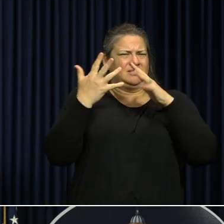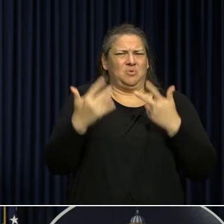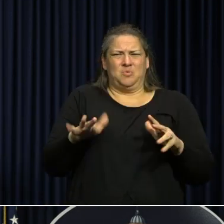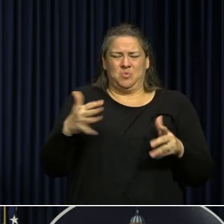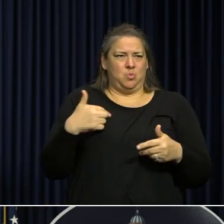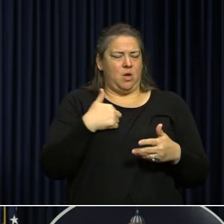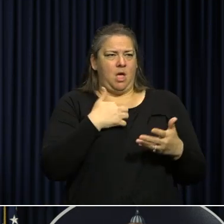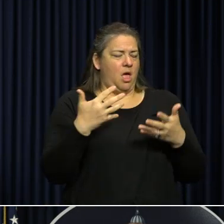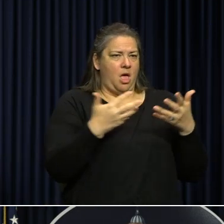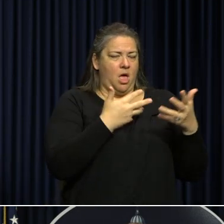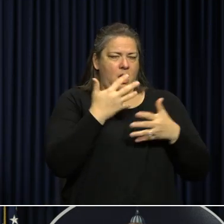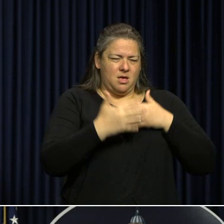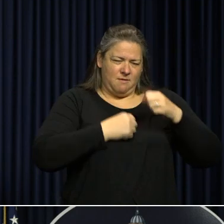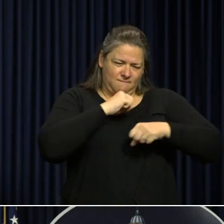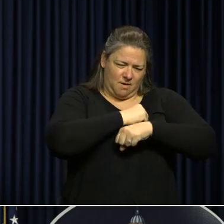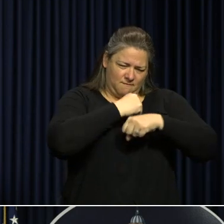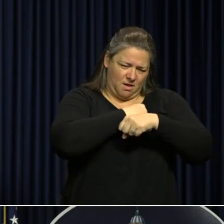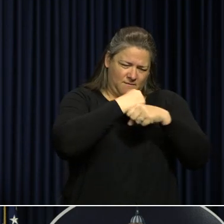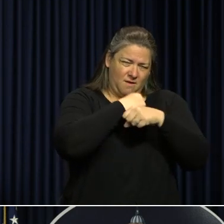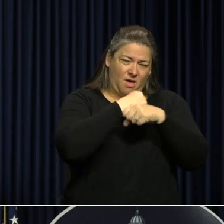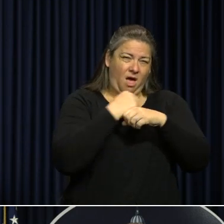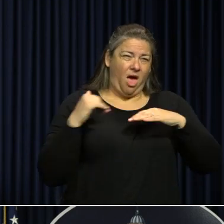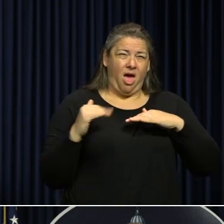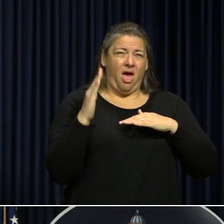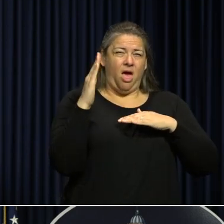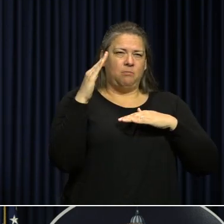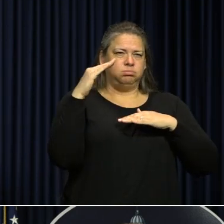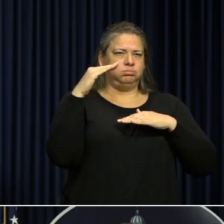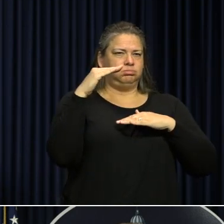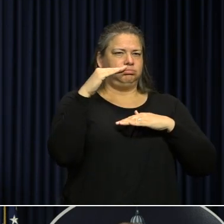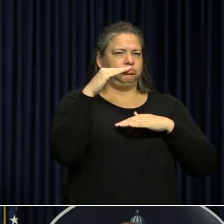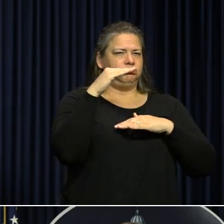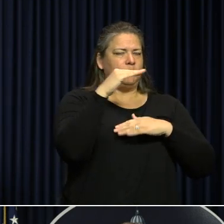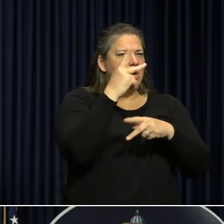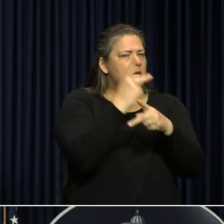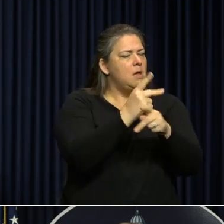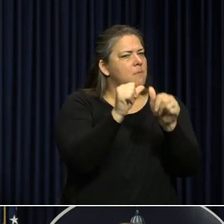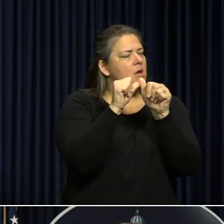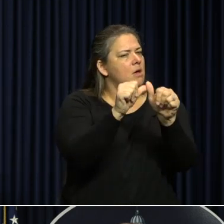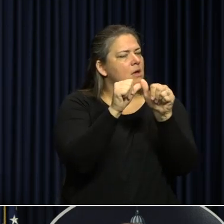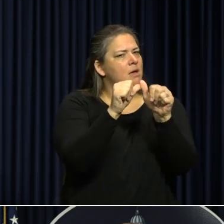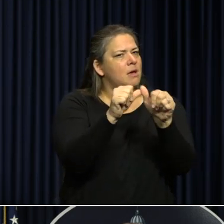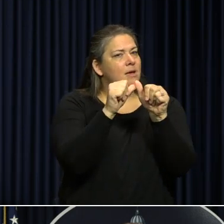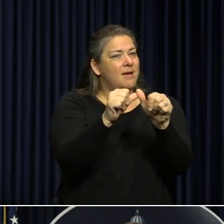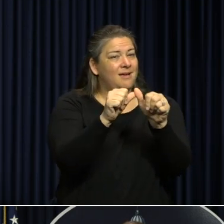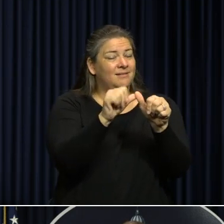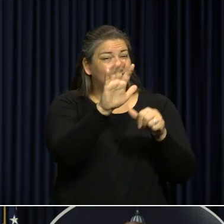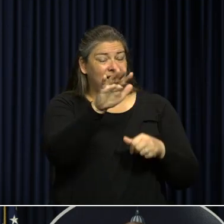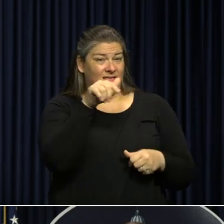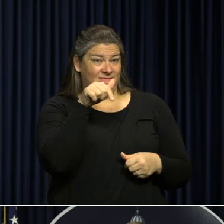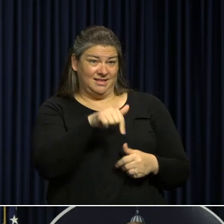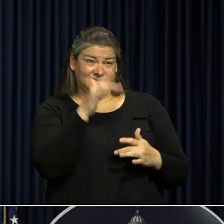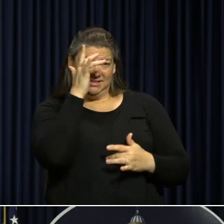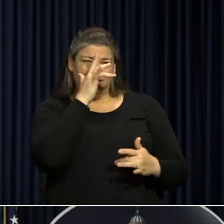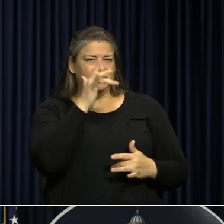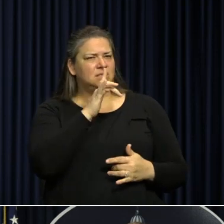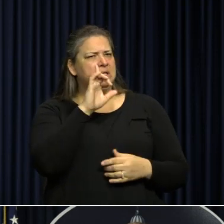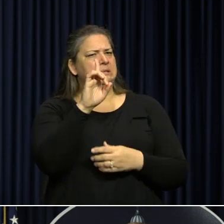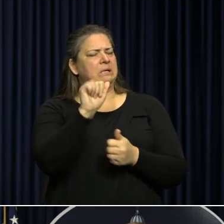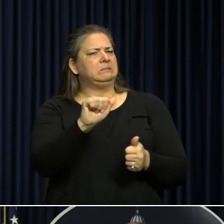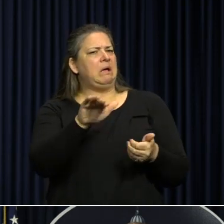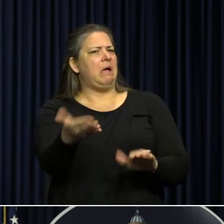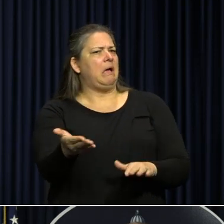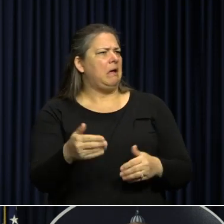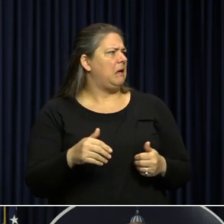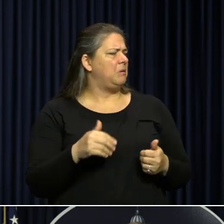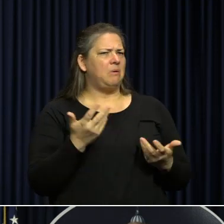we need you to keep it up, right? It's given that this is a deadly and a difficult disease, you hate